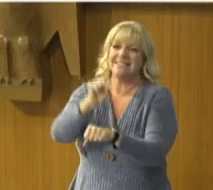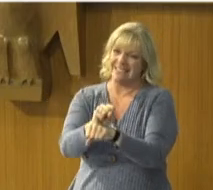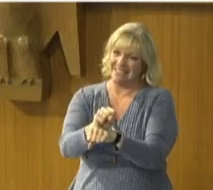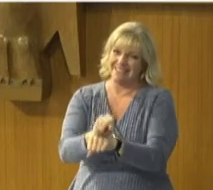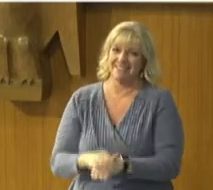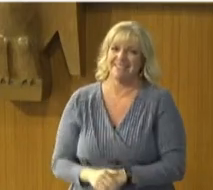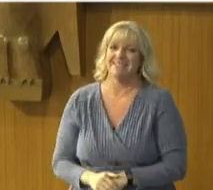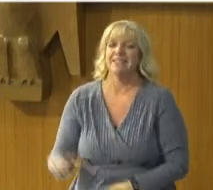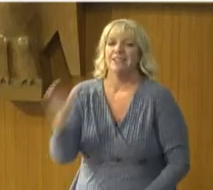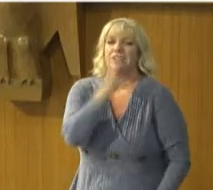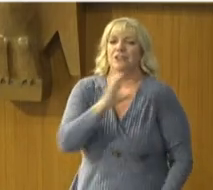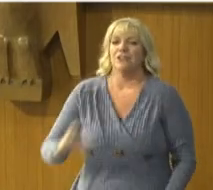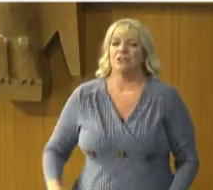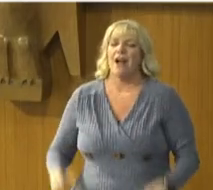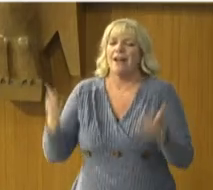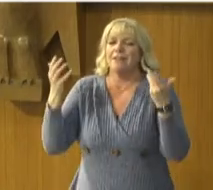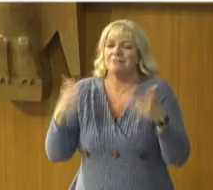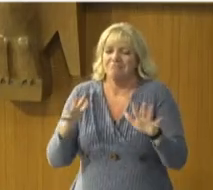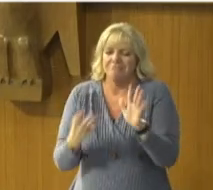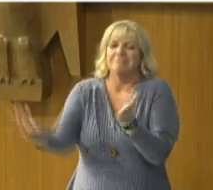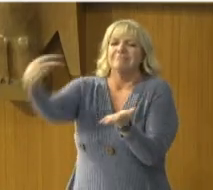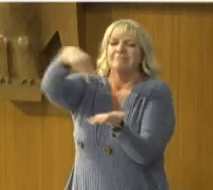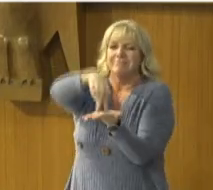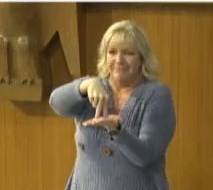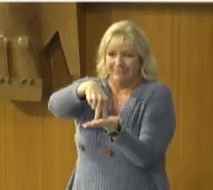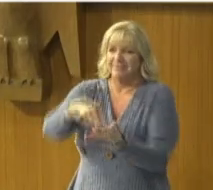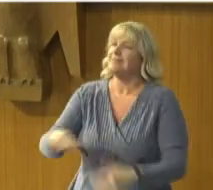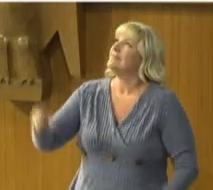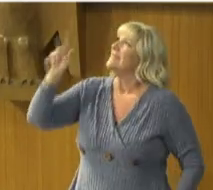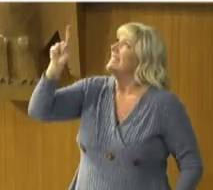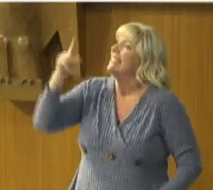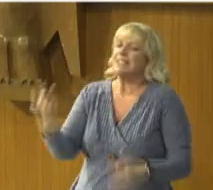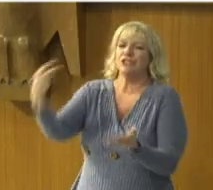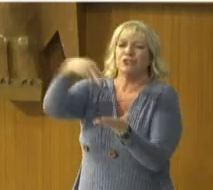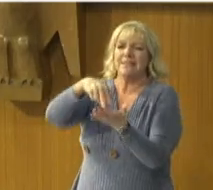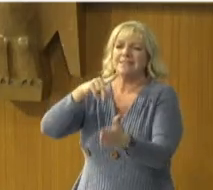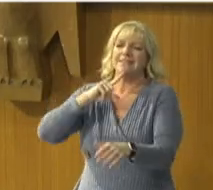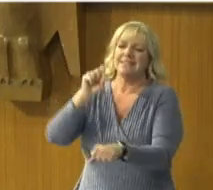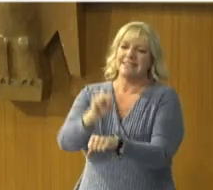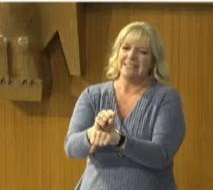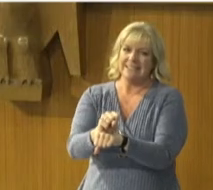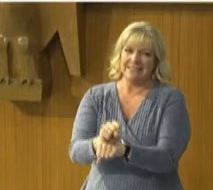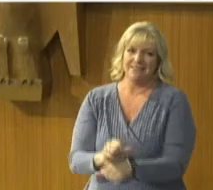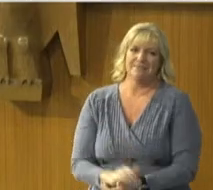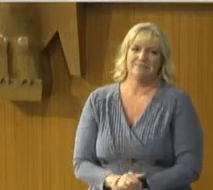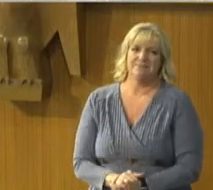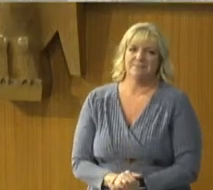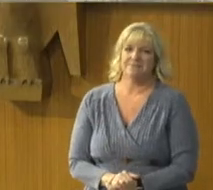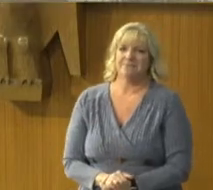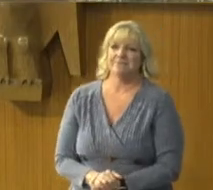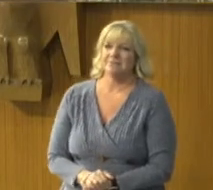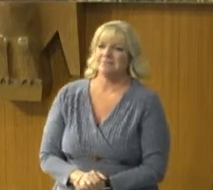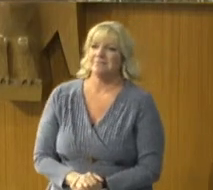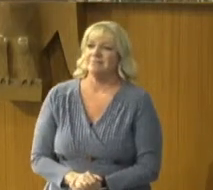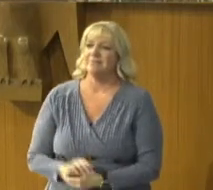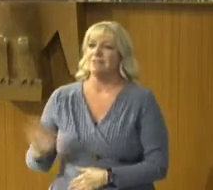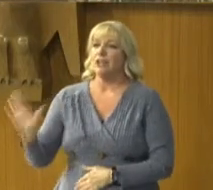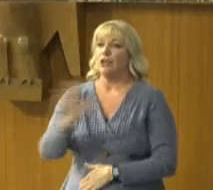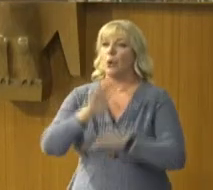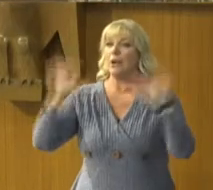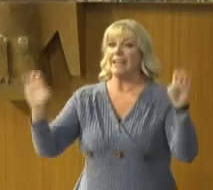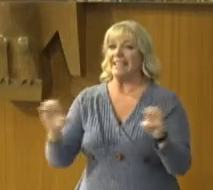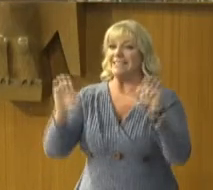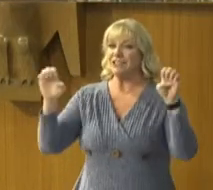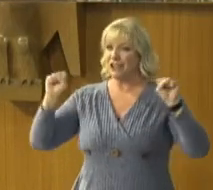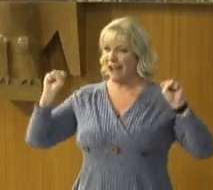indeed. Christ is risen. He is risen indeed. You're going to get your Easter